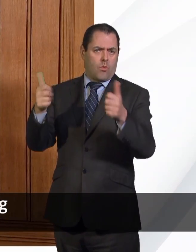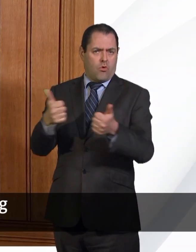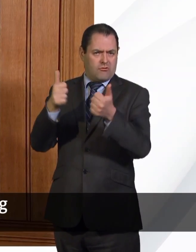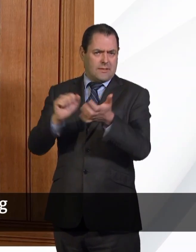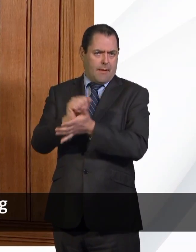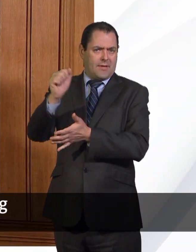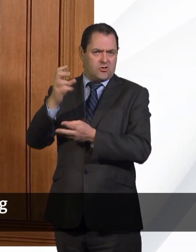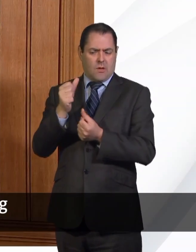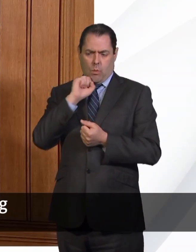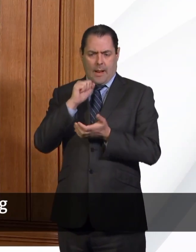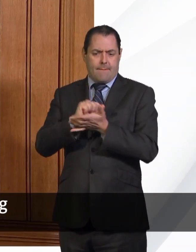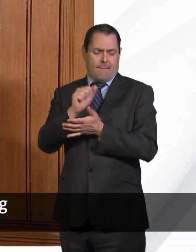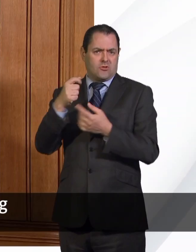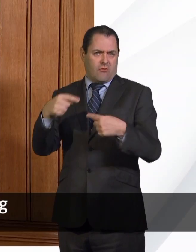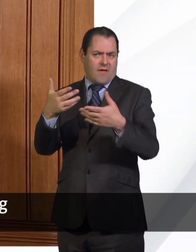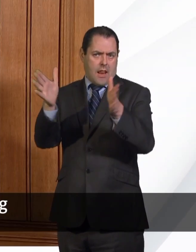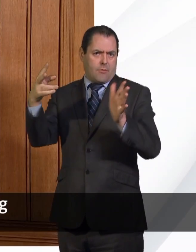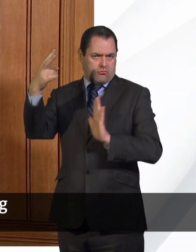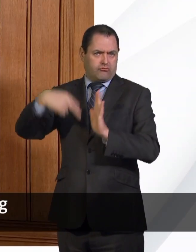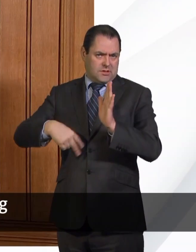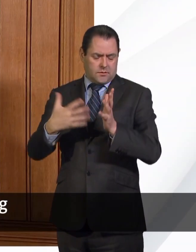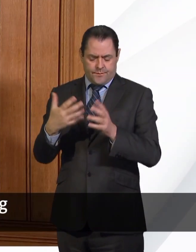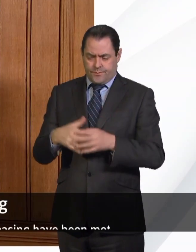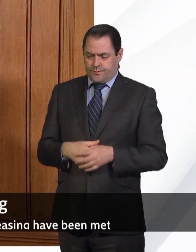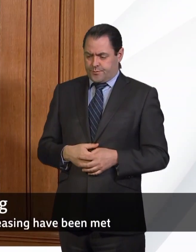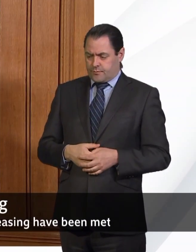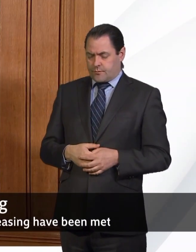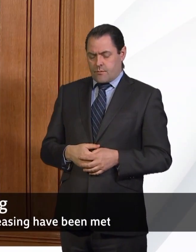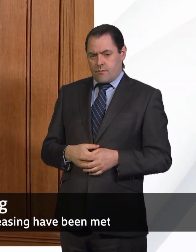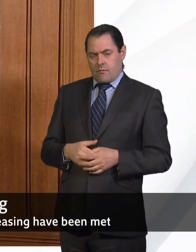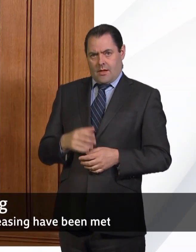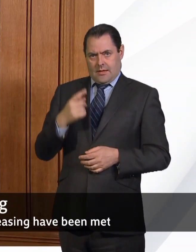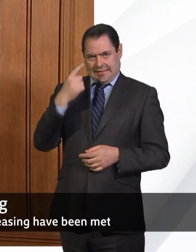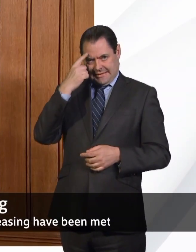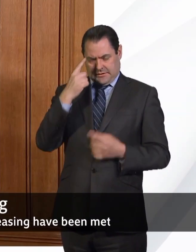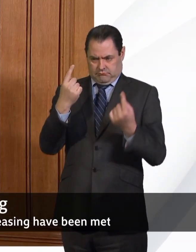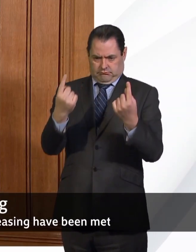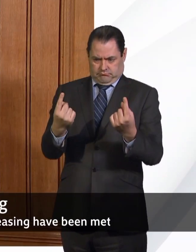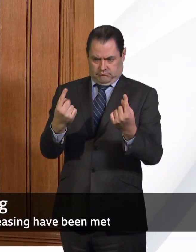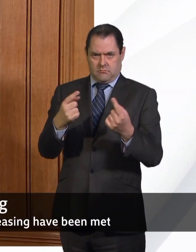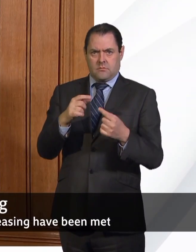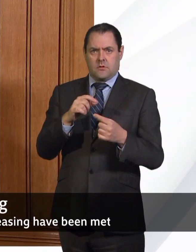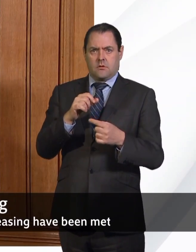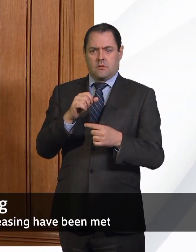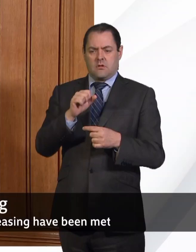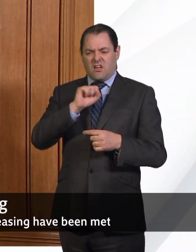very shortly, is looking at the distance that droplets and